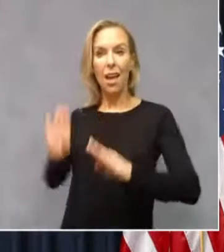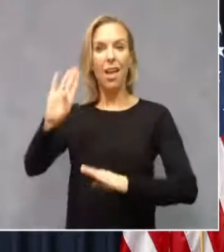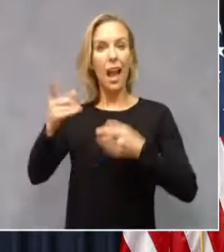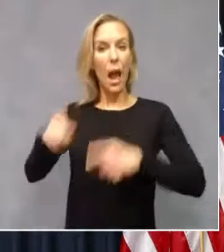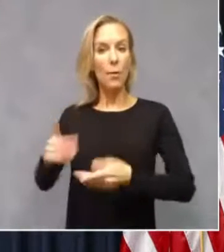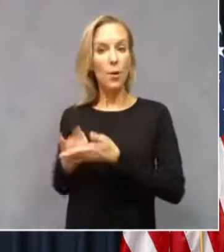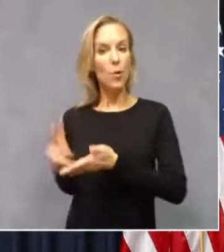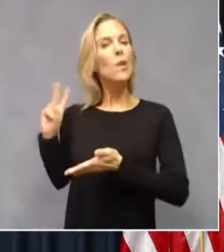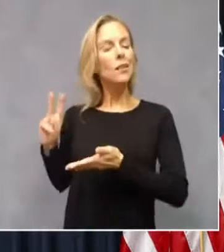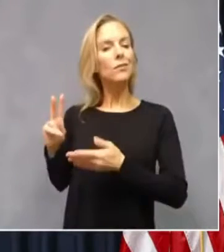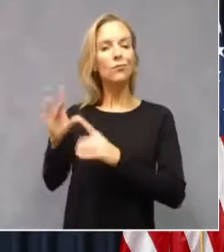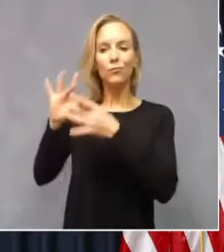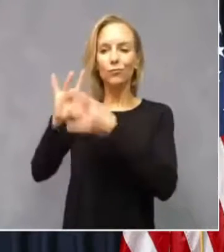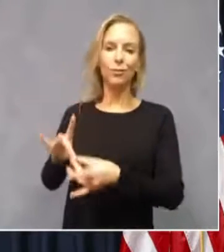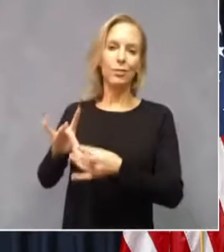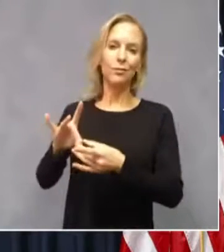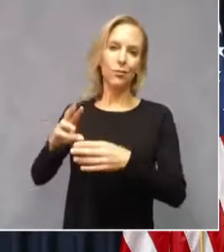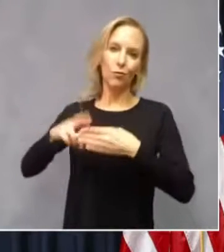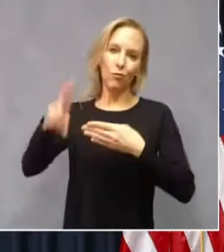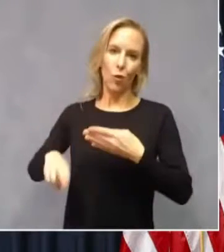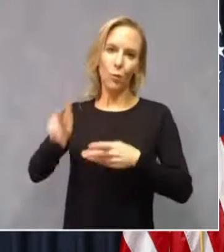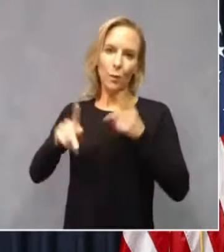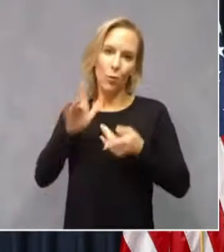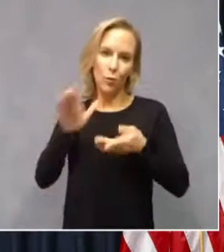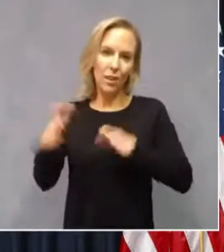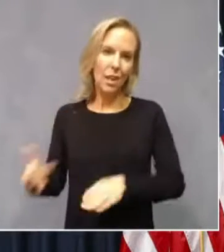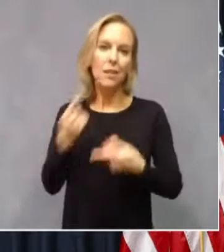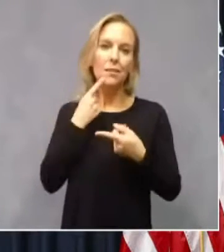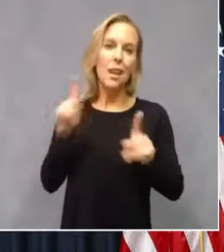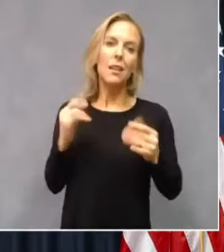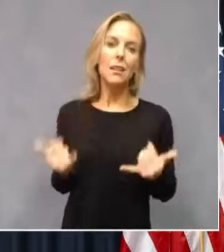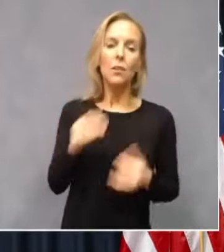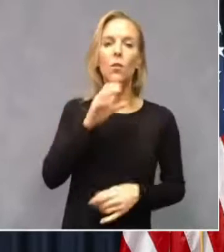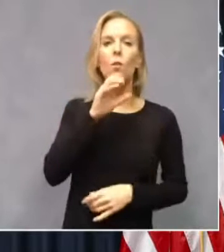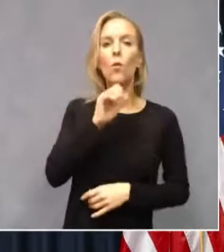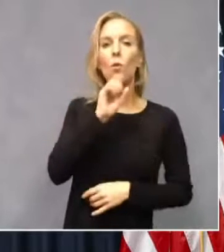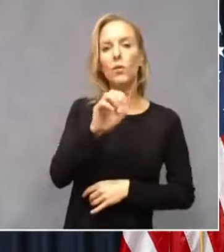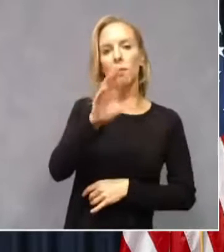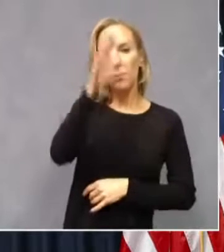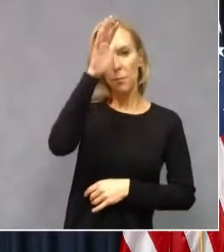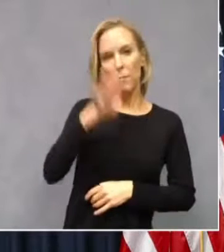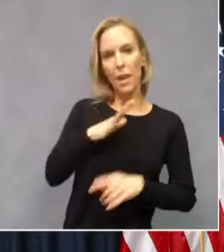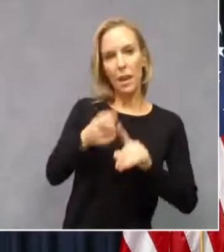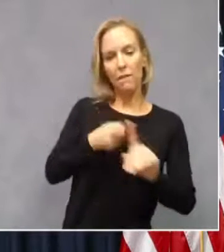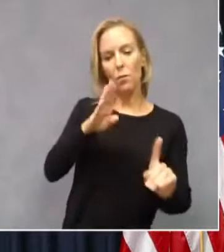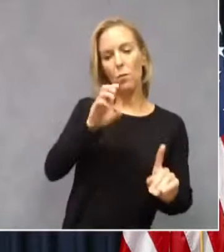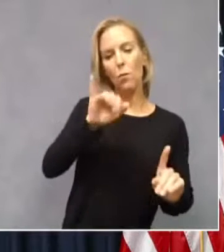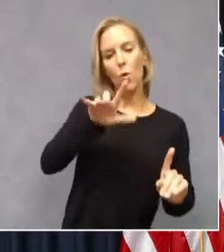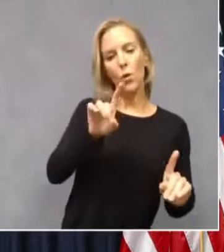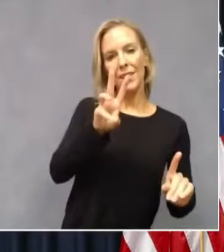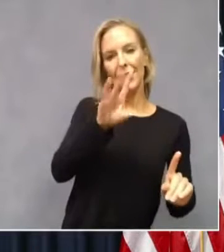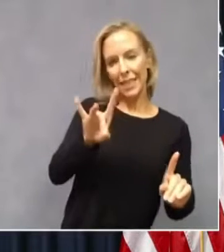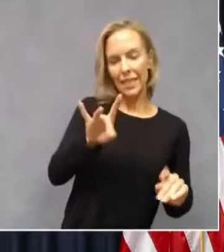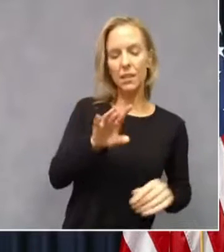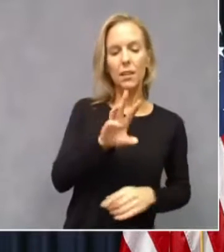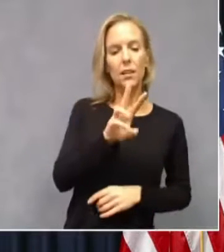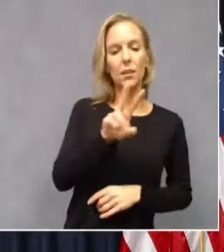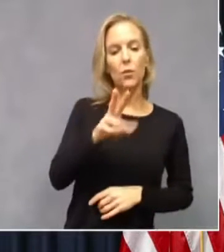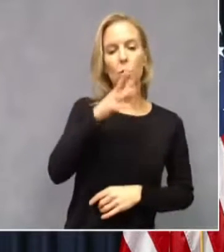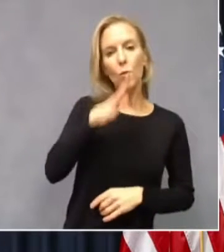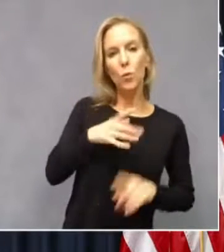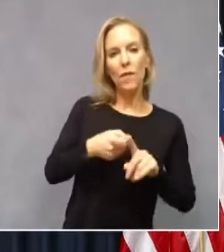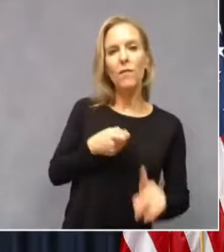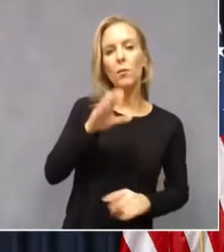today we're announcing the deaths of a 68-year-old man from Boyd County, a 62-year-old woman from Caldwell